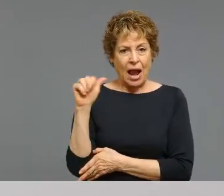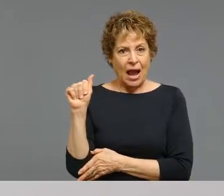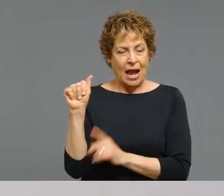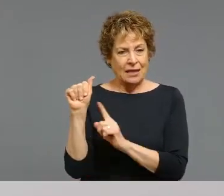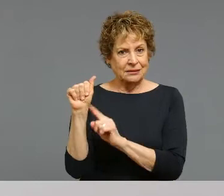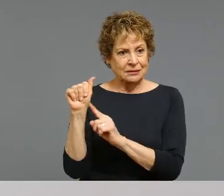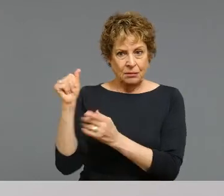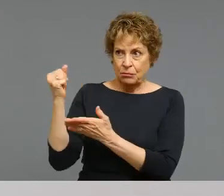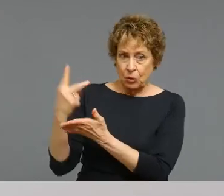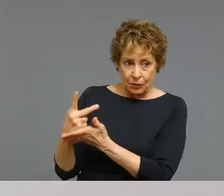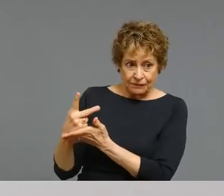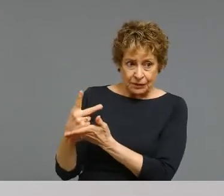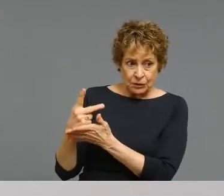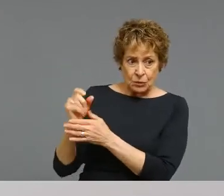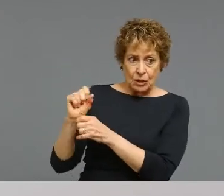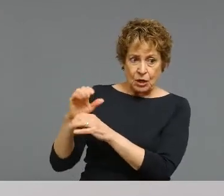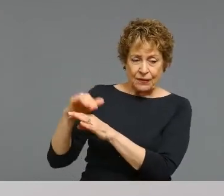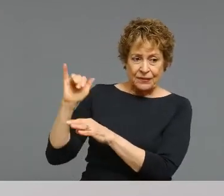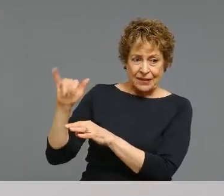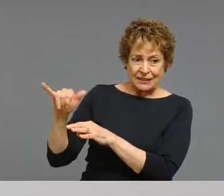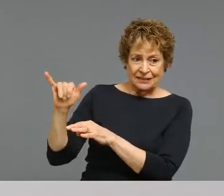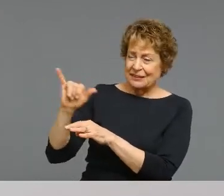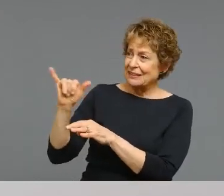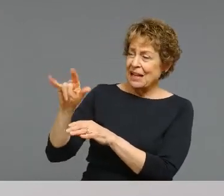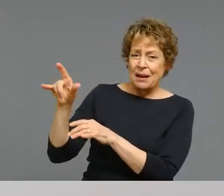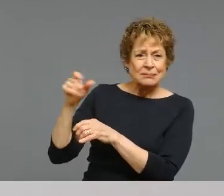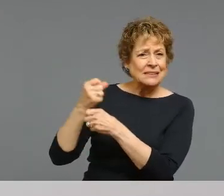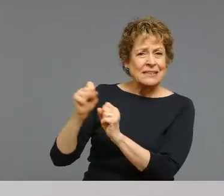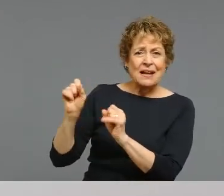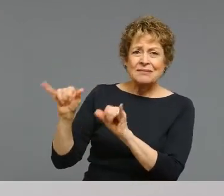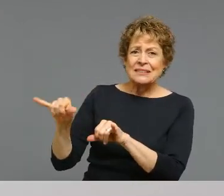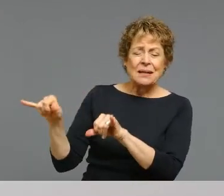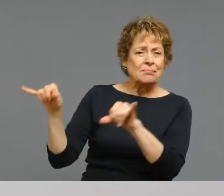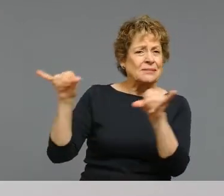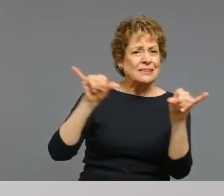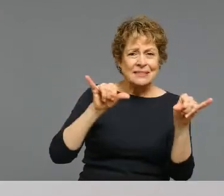but the same safety standards still apply.